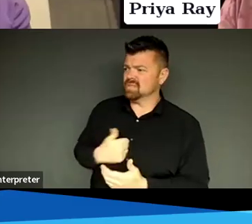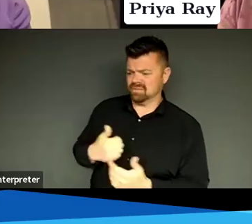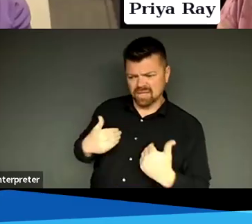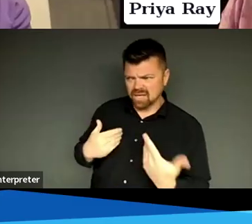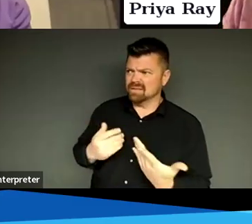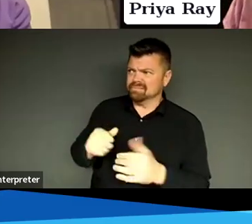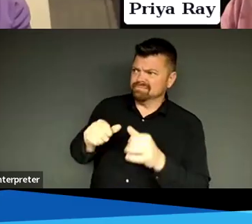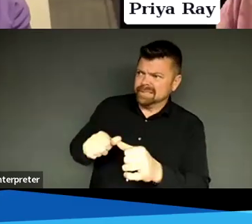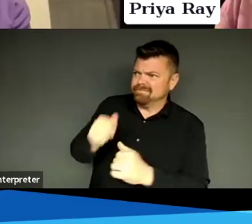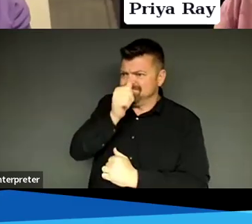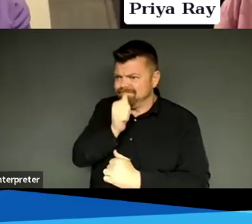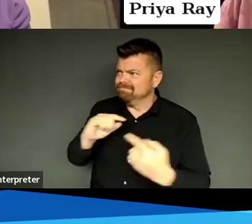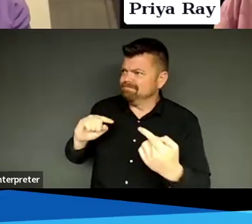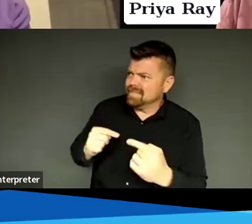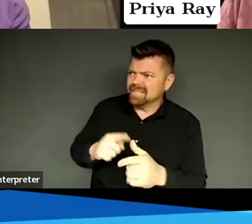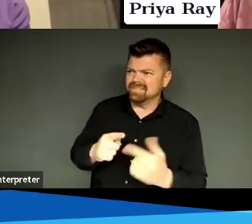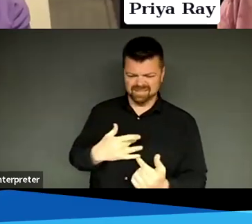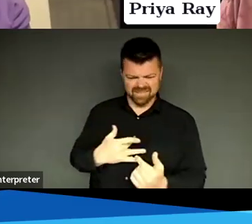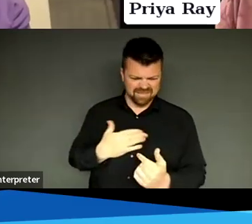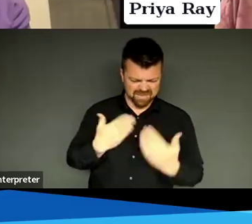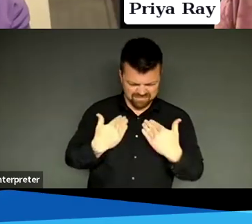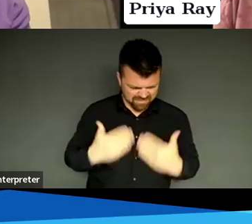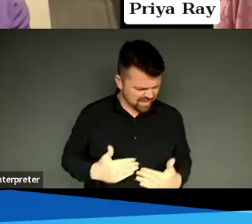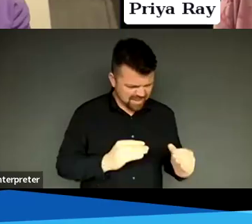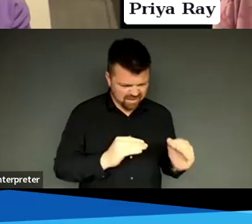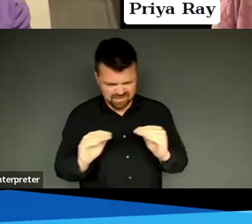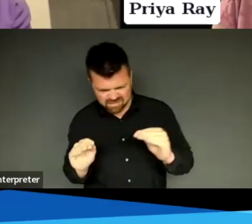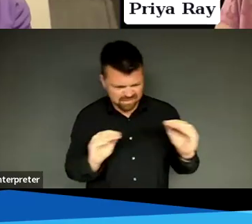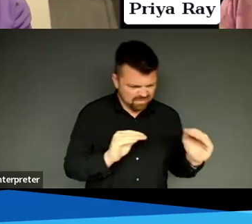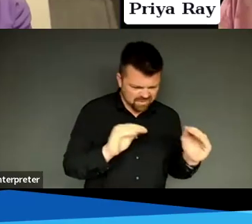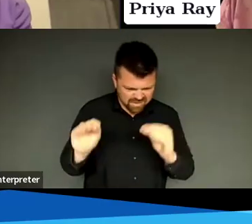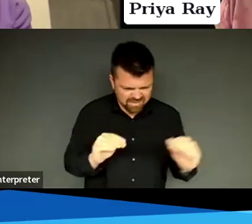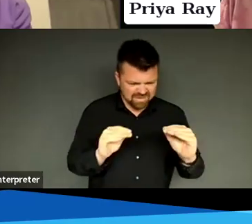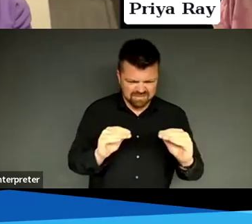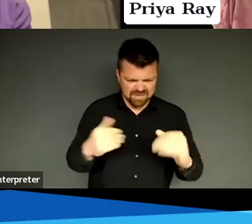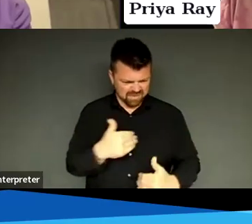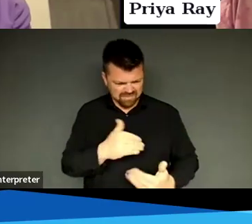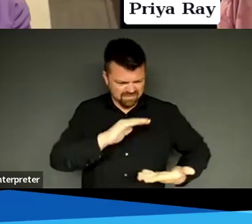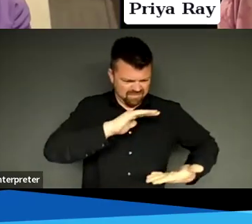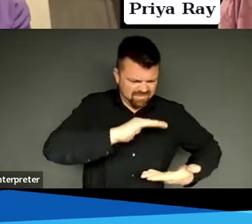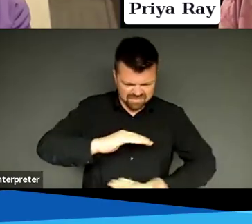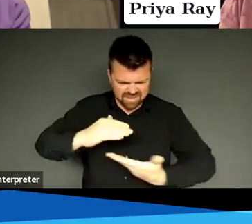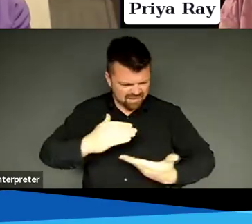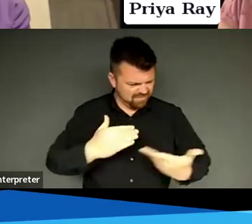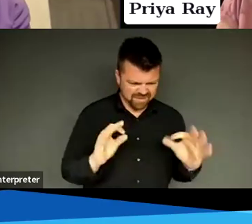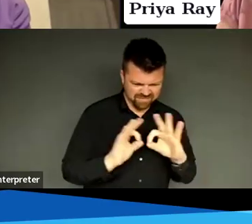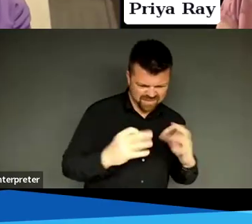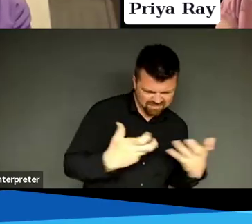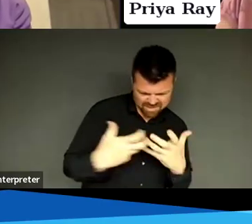I don't feel like shifting my body in weird ways to make my breast fit into a machine to get that